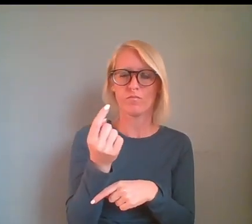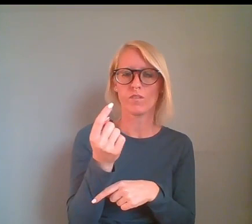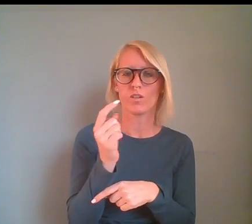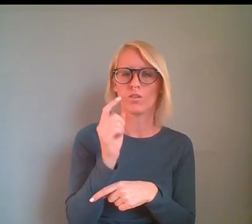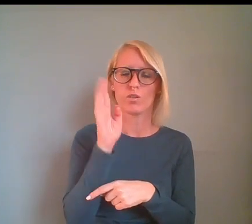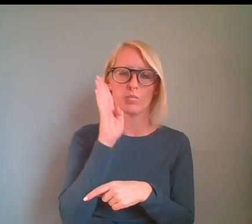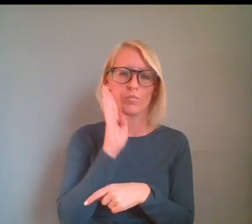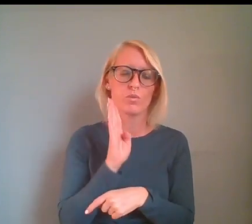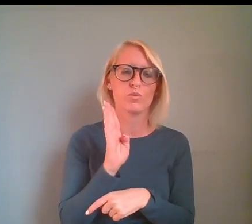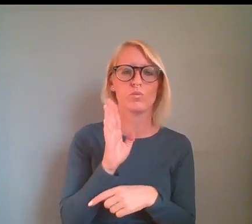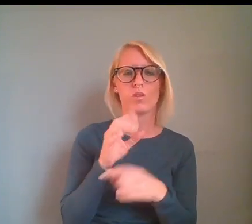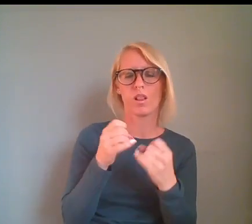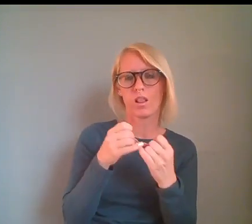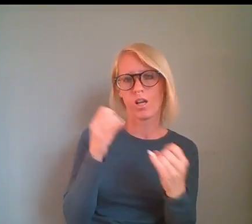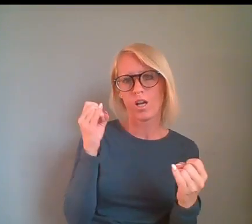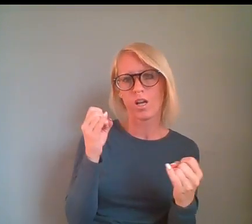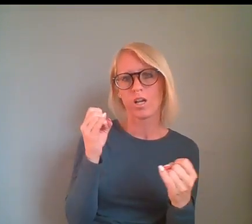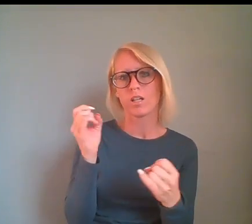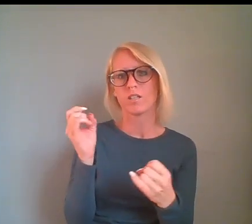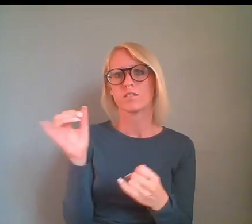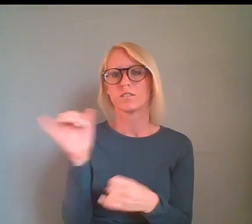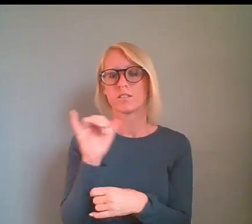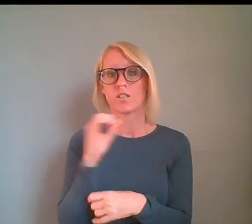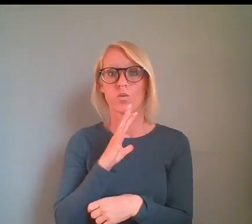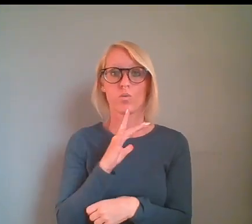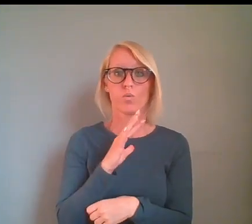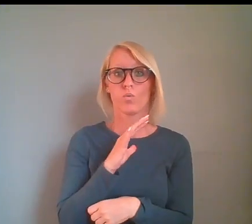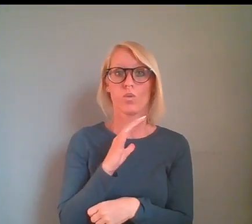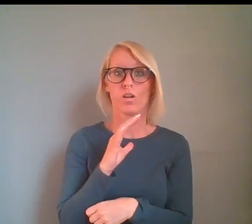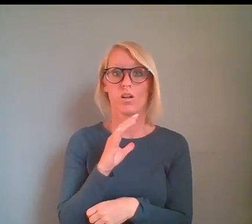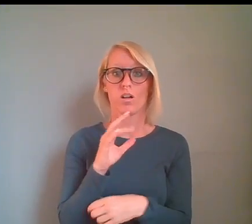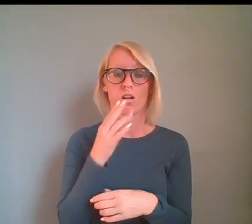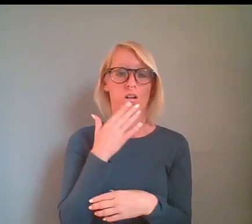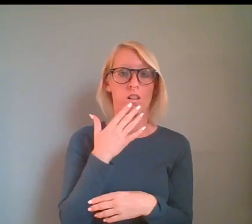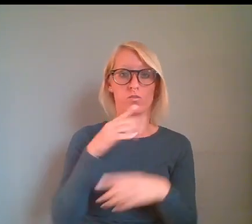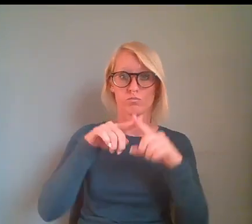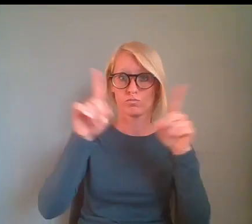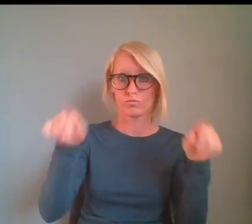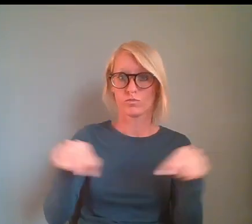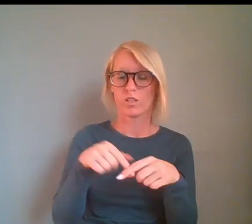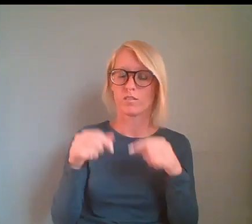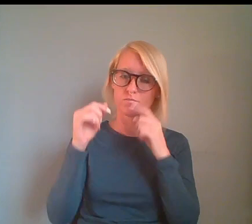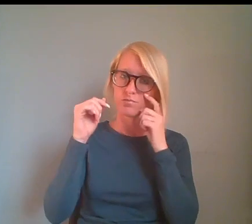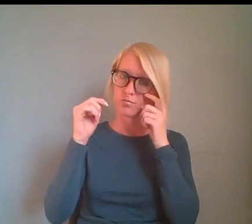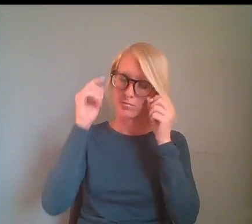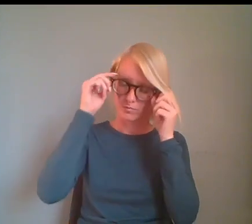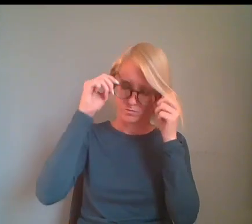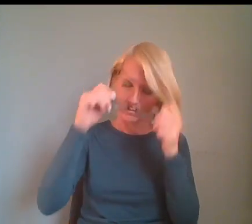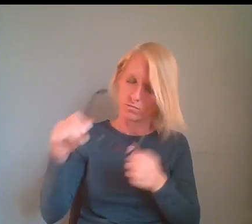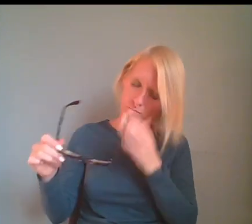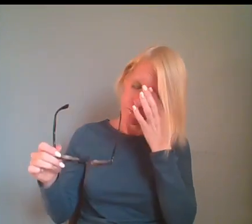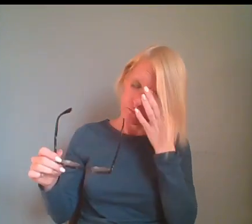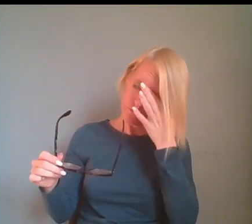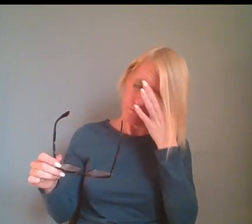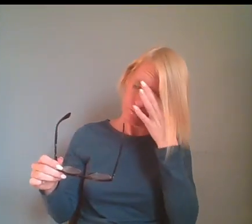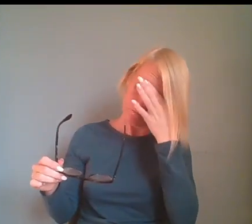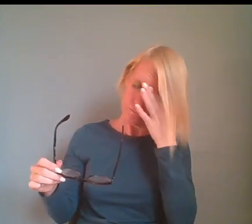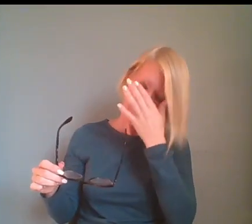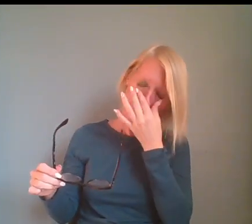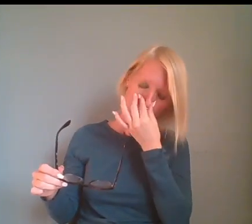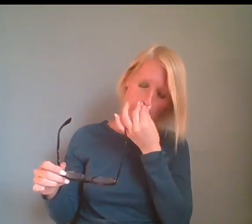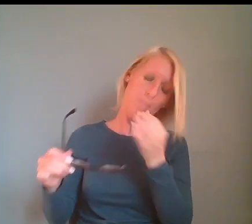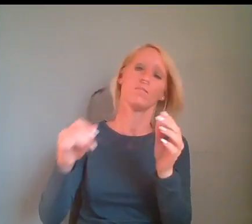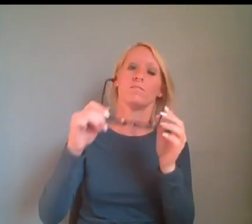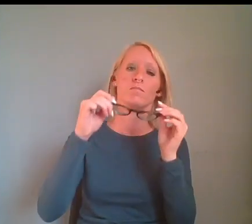gonna have, a lot of them have other really cool colors around the side. You can draw the lines out, so you're gonna be able to see some of that